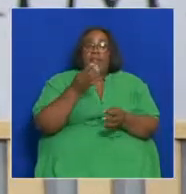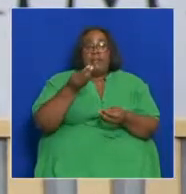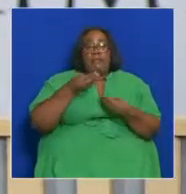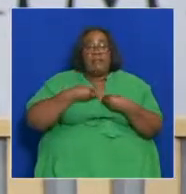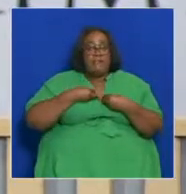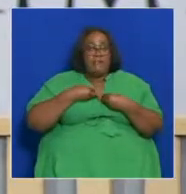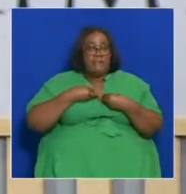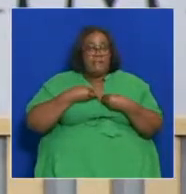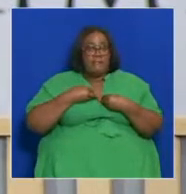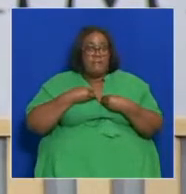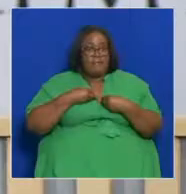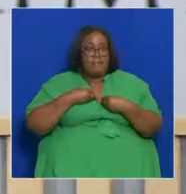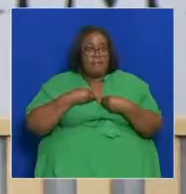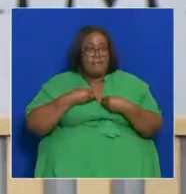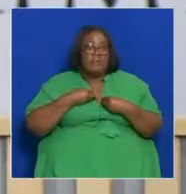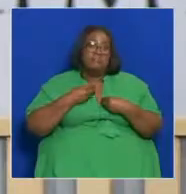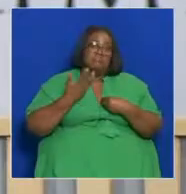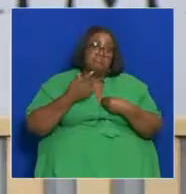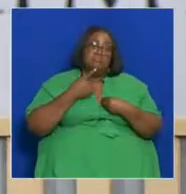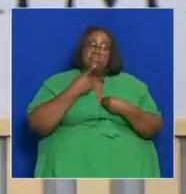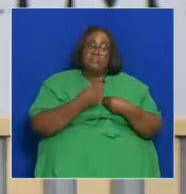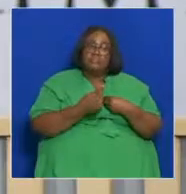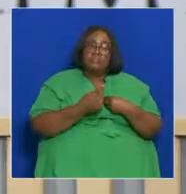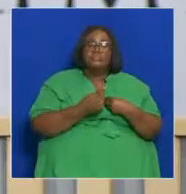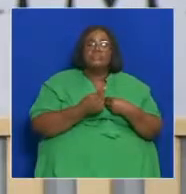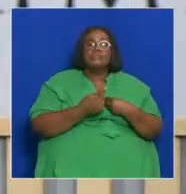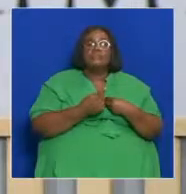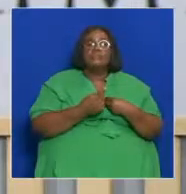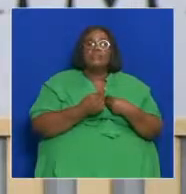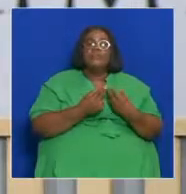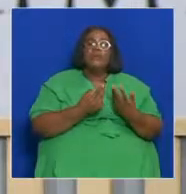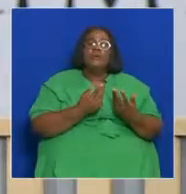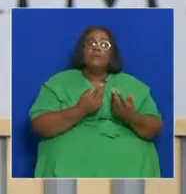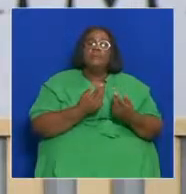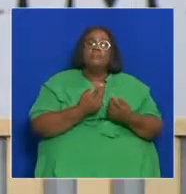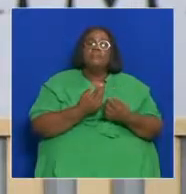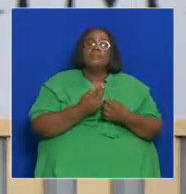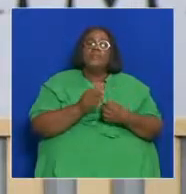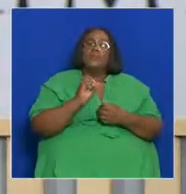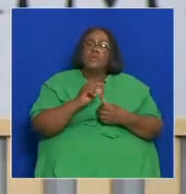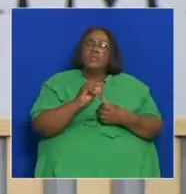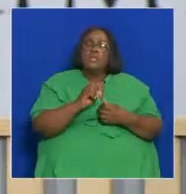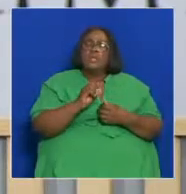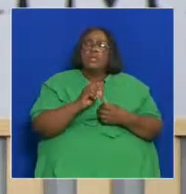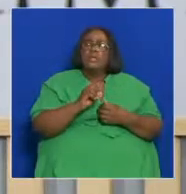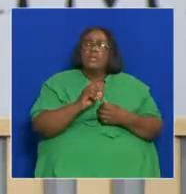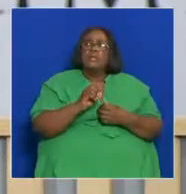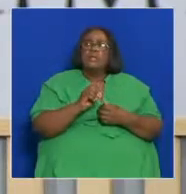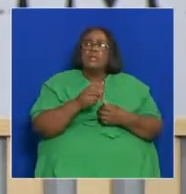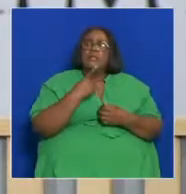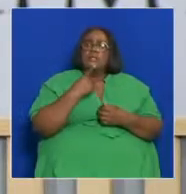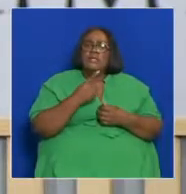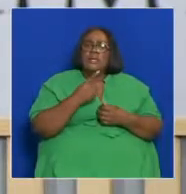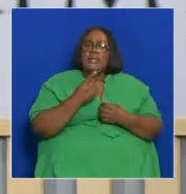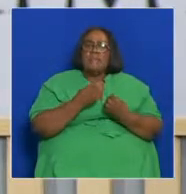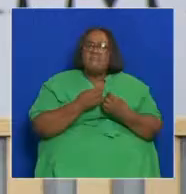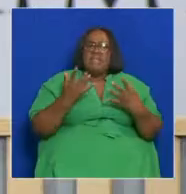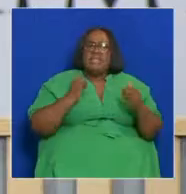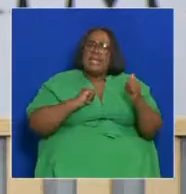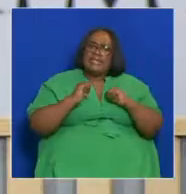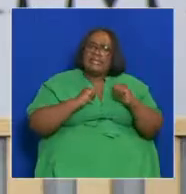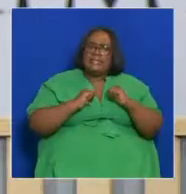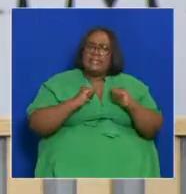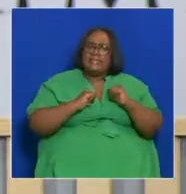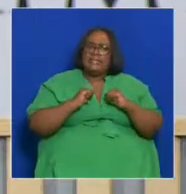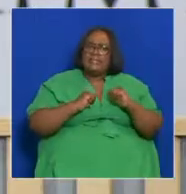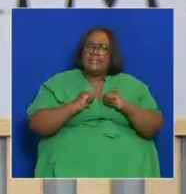there was quite a number of actions that